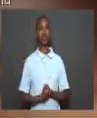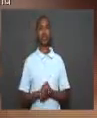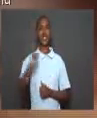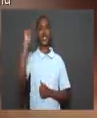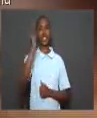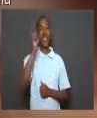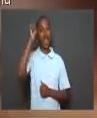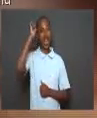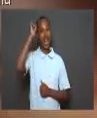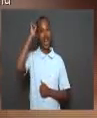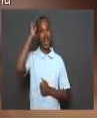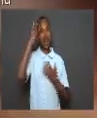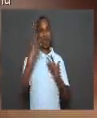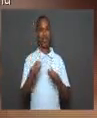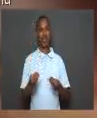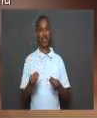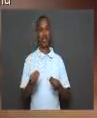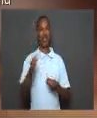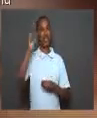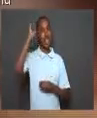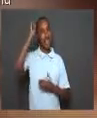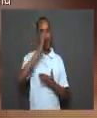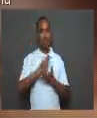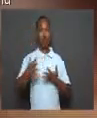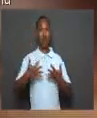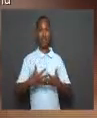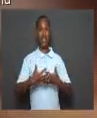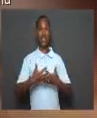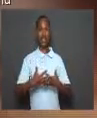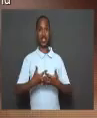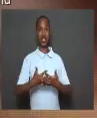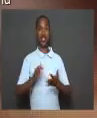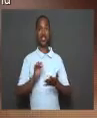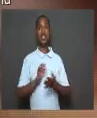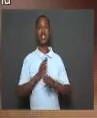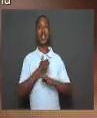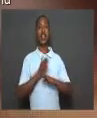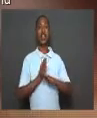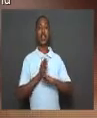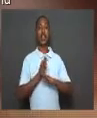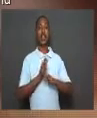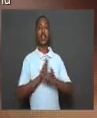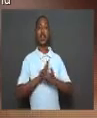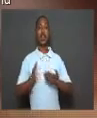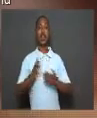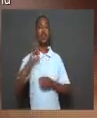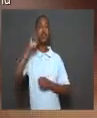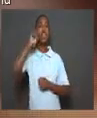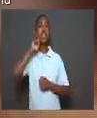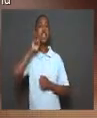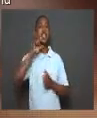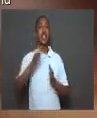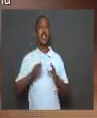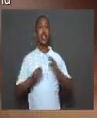Any hair that was missed by the hair removal machine is then removed with a plastic tool or